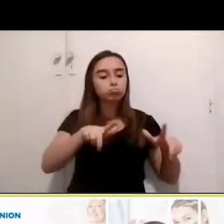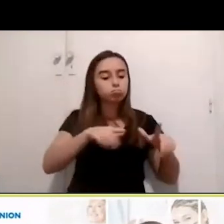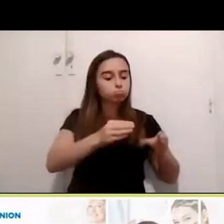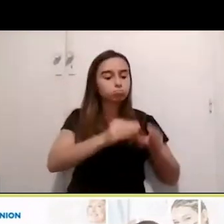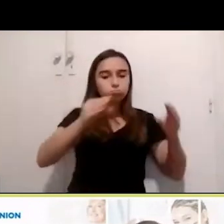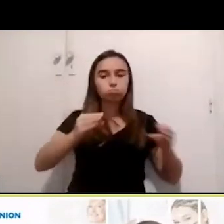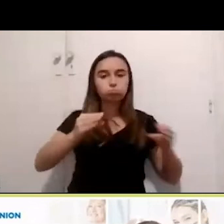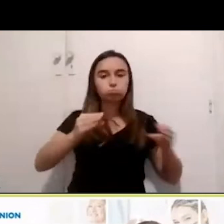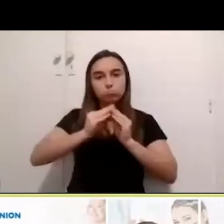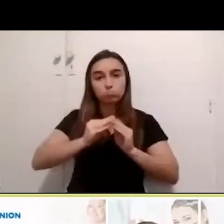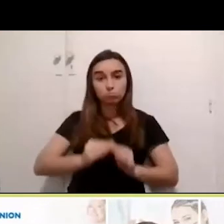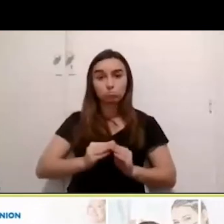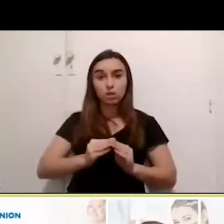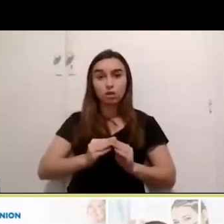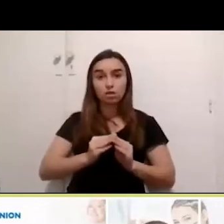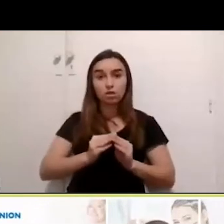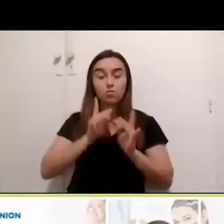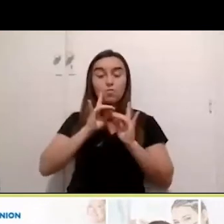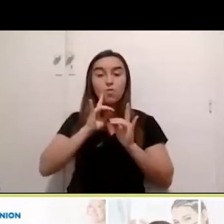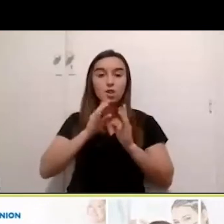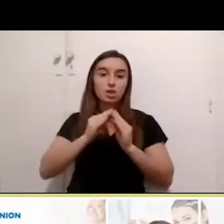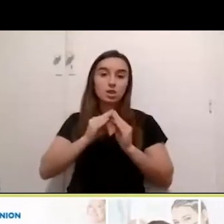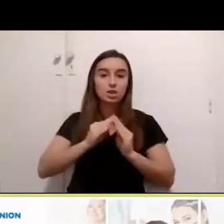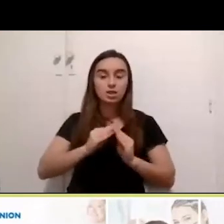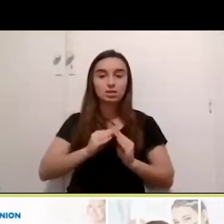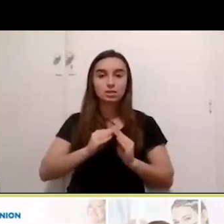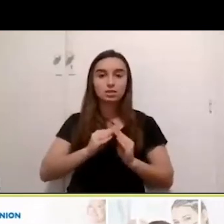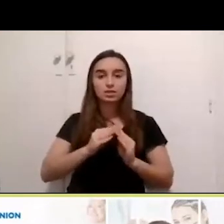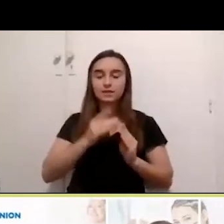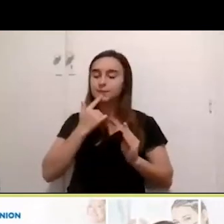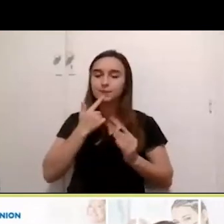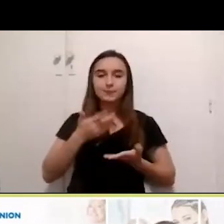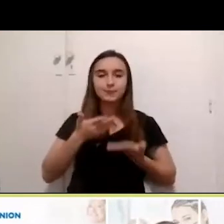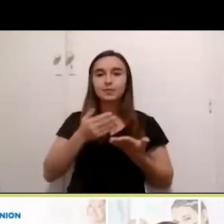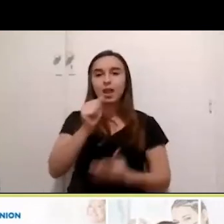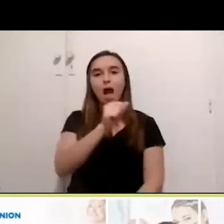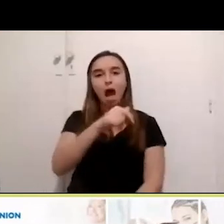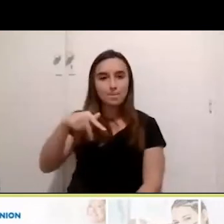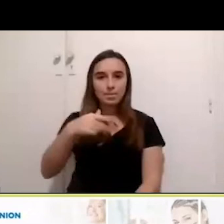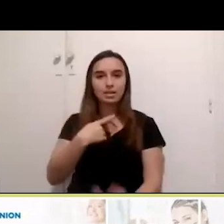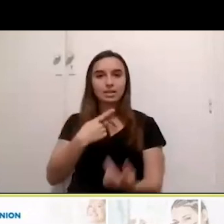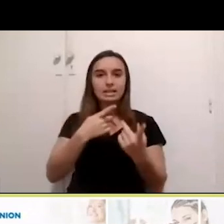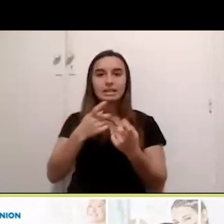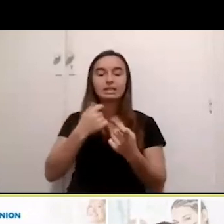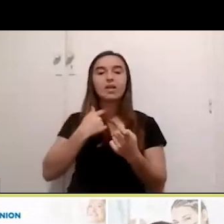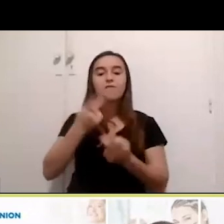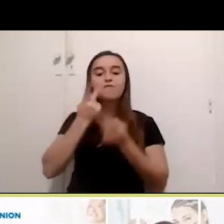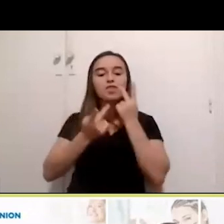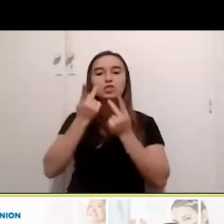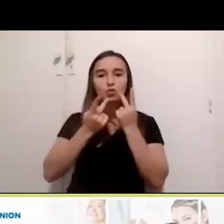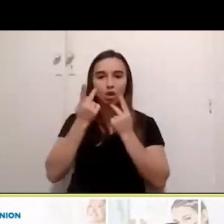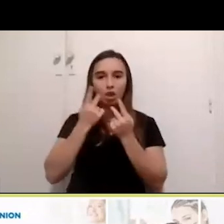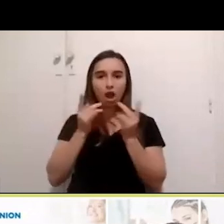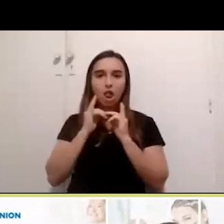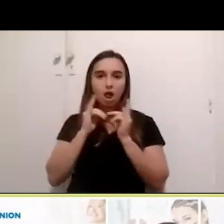regarding the warnings, they suggest to improve the app with visual alarms to prevent the installation of a